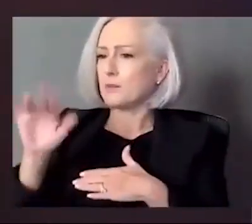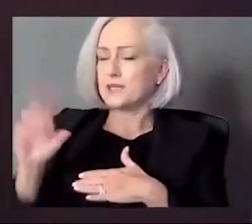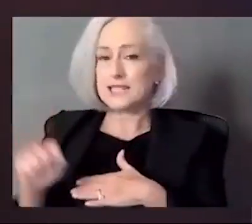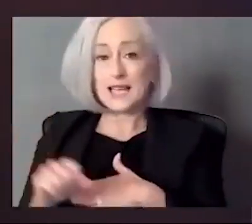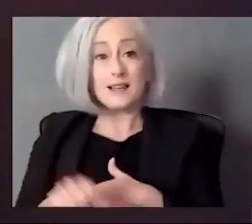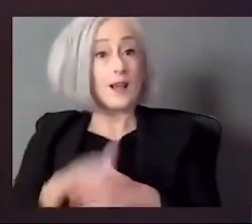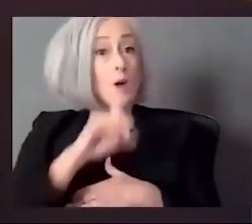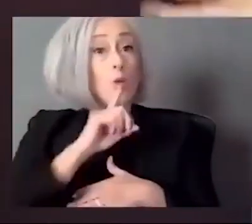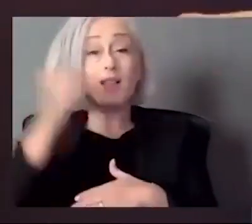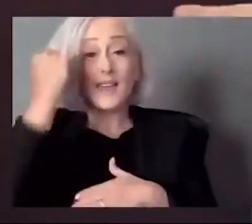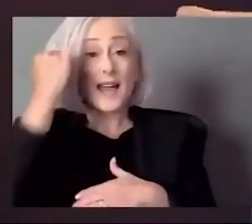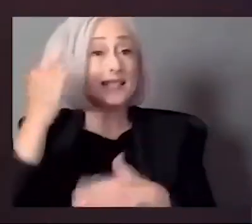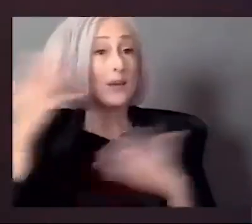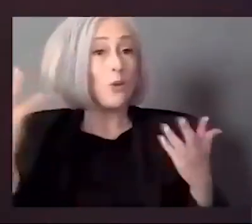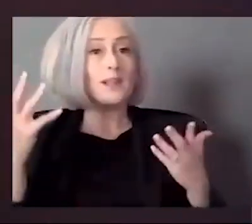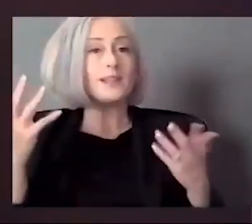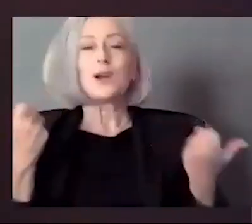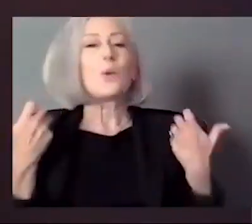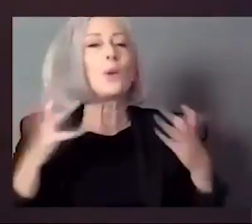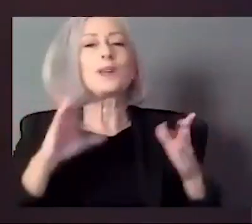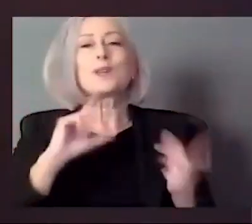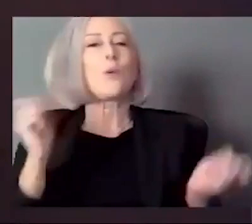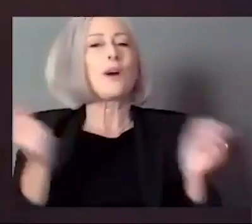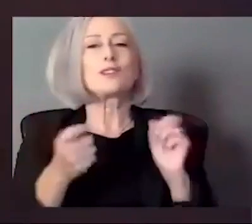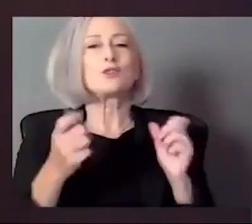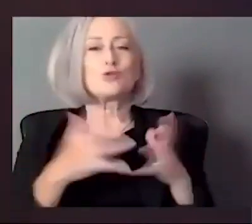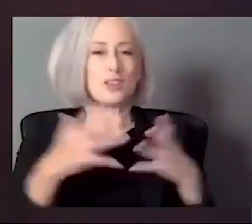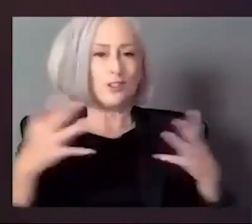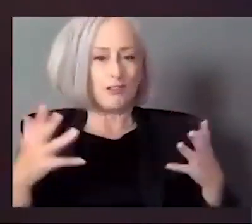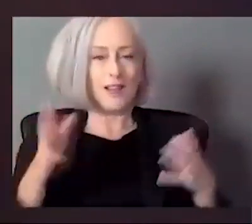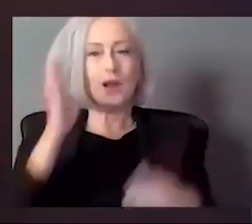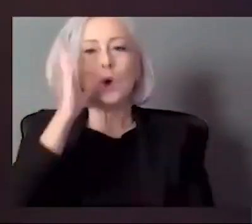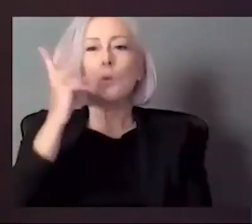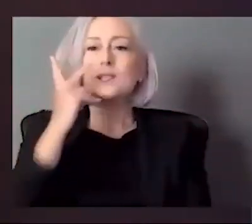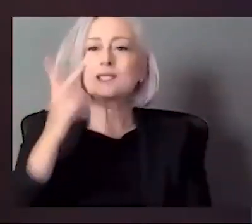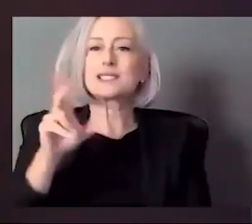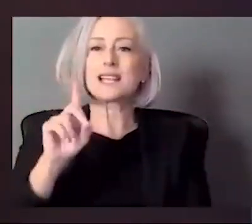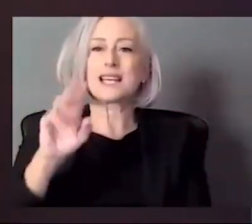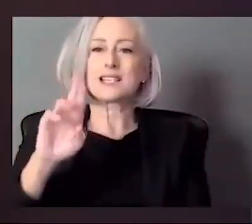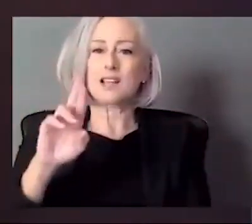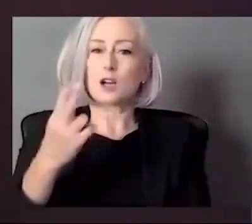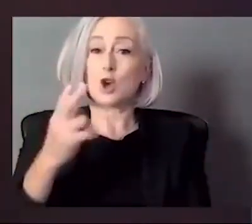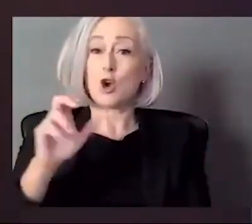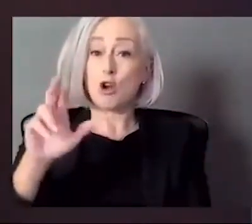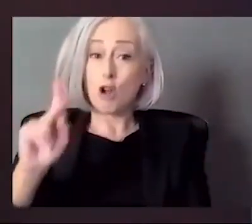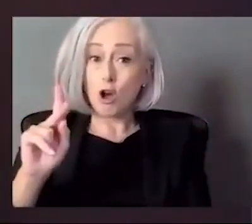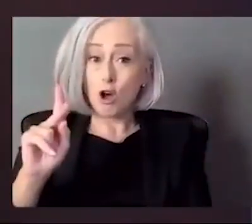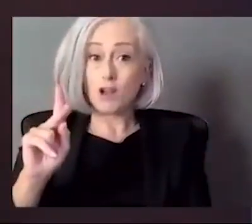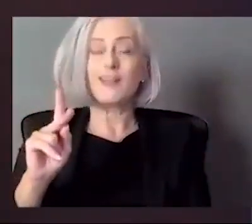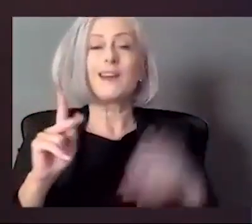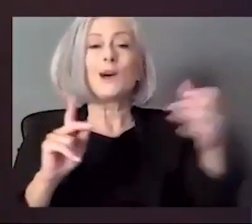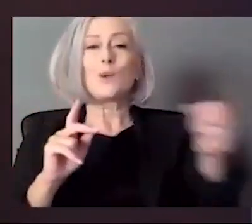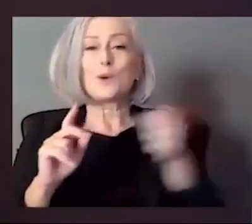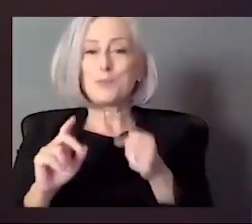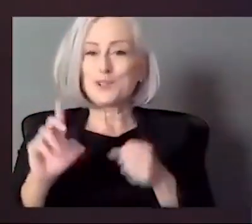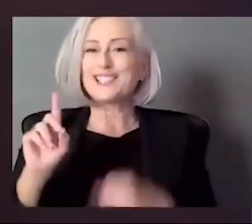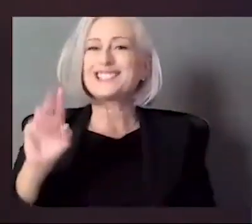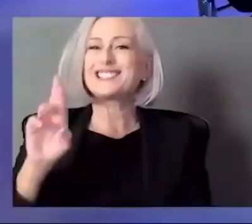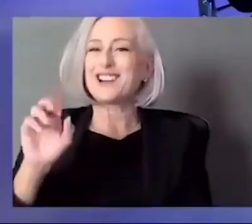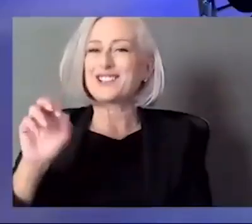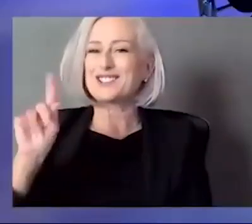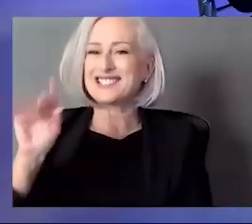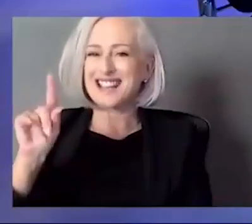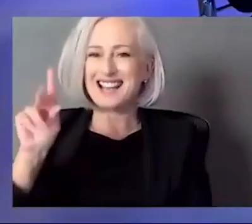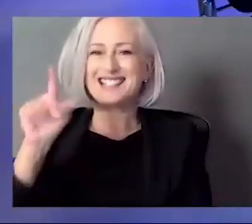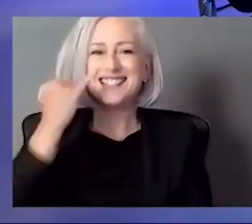much at all. So you're going to see Dr. Hawkinson, and we're going to bring you in when we need you, Hey, which when may be often. things aren't going right, I'm going to be back. No worries.